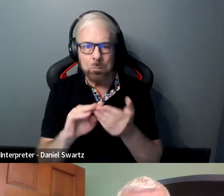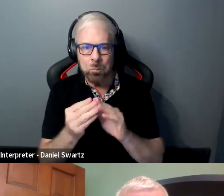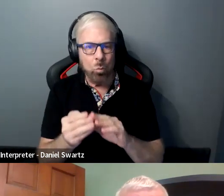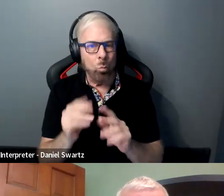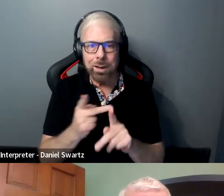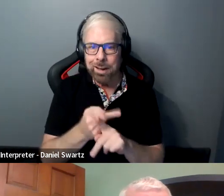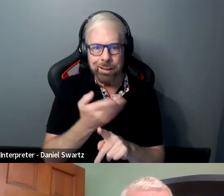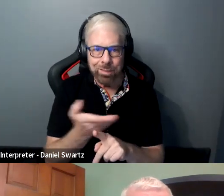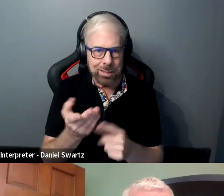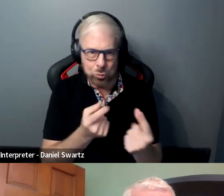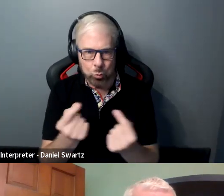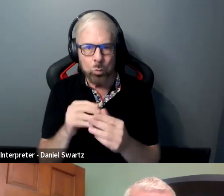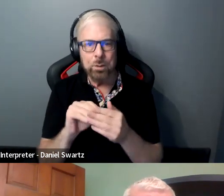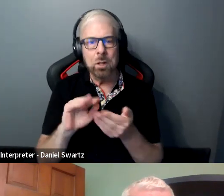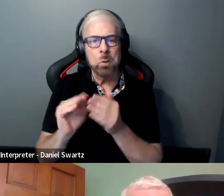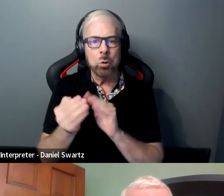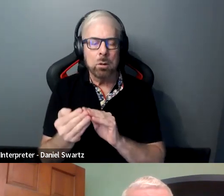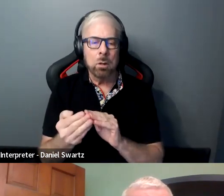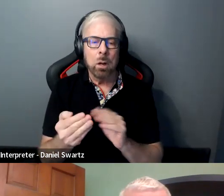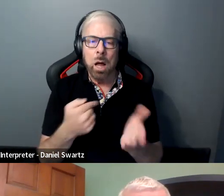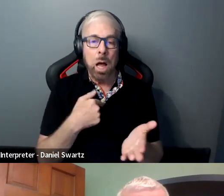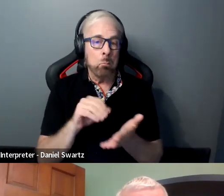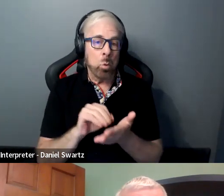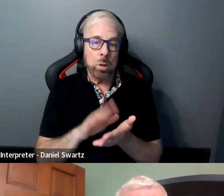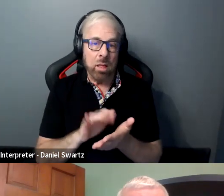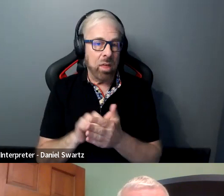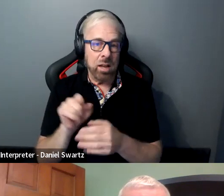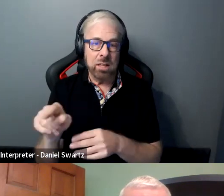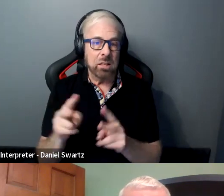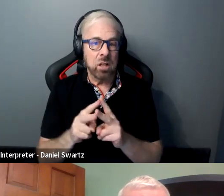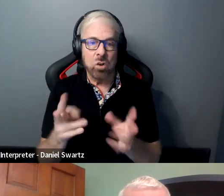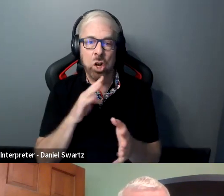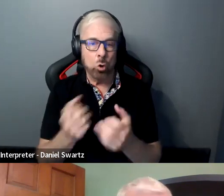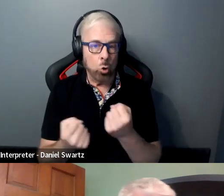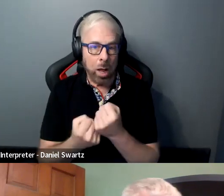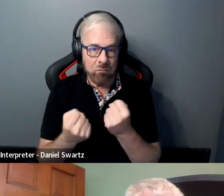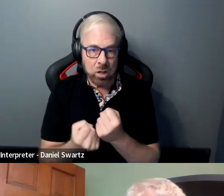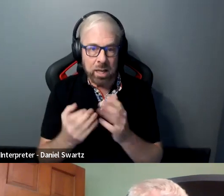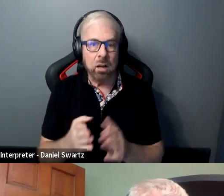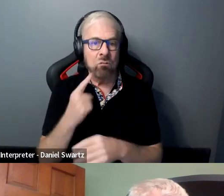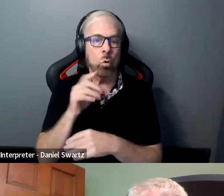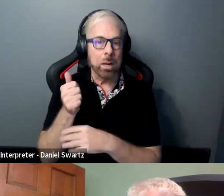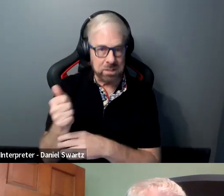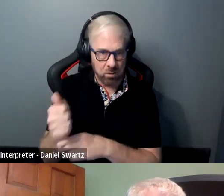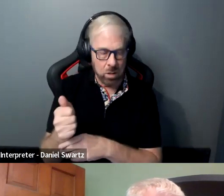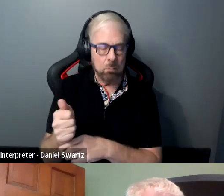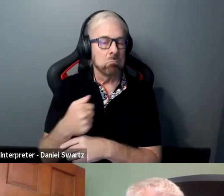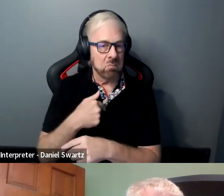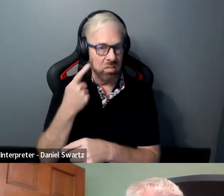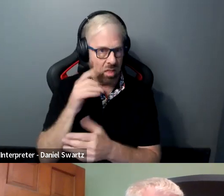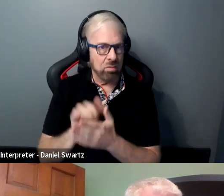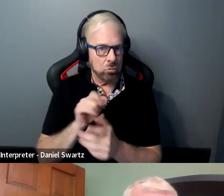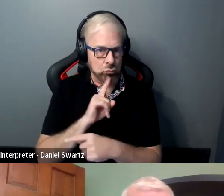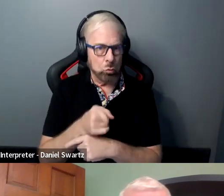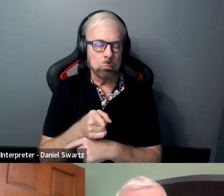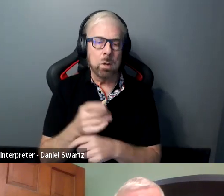in the community. I put on there that he's a very good advocate for himself, and I believe he is. So, you